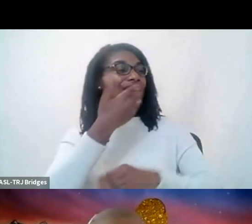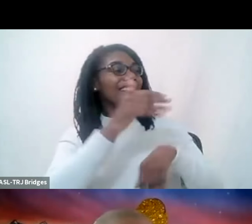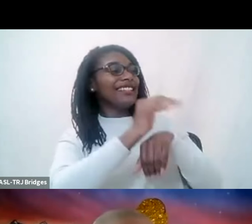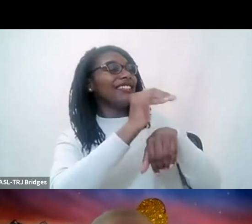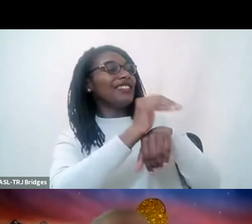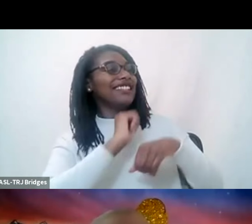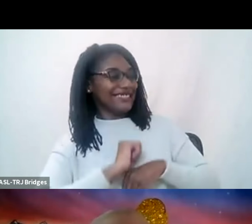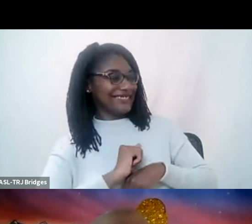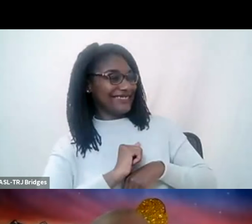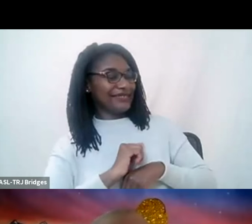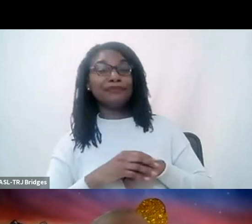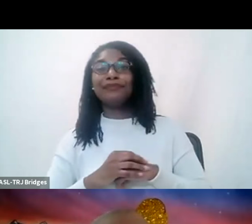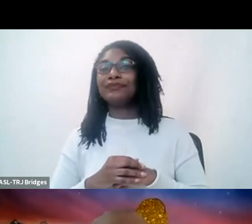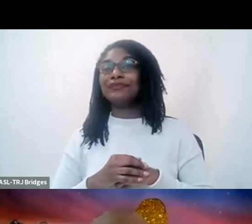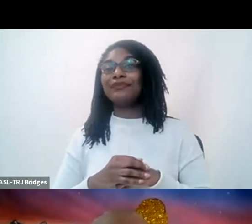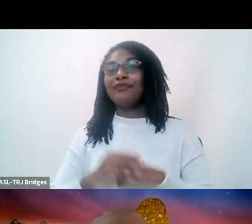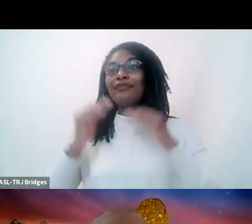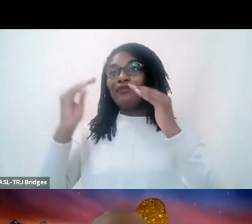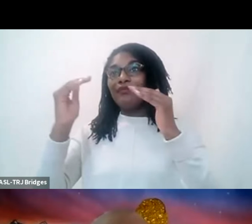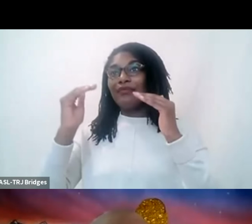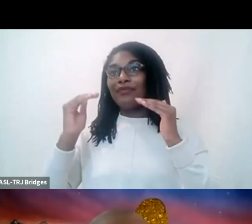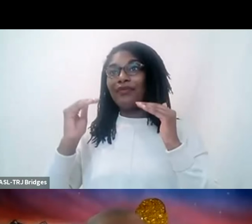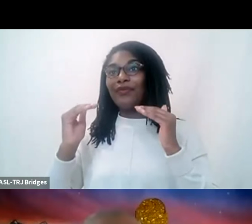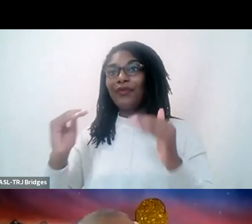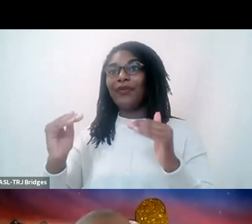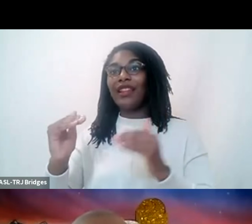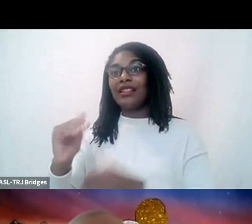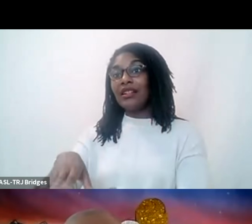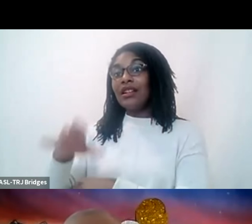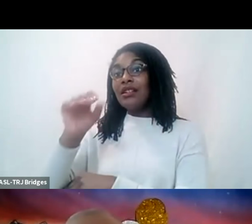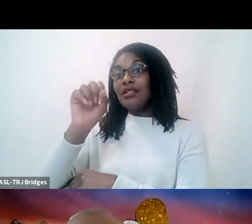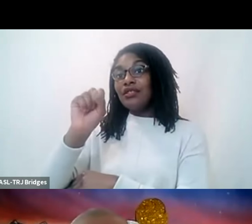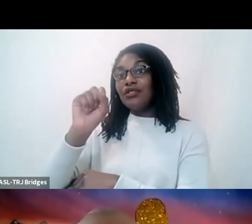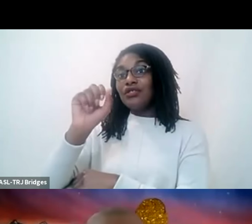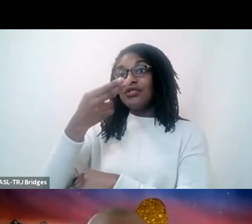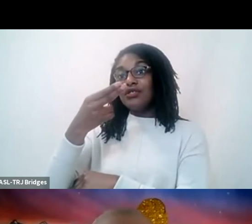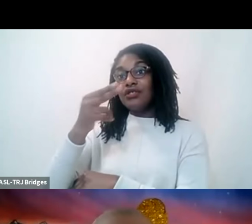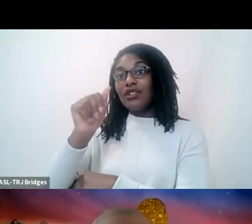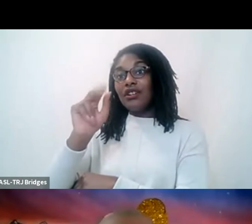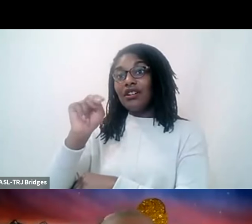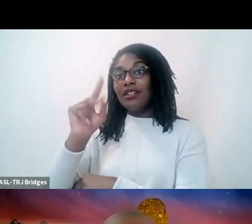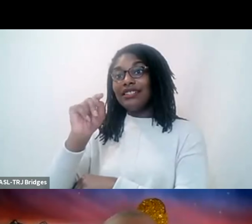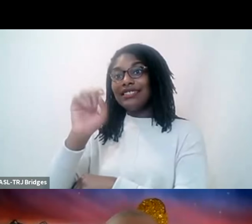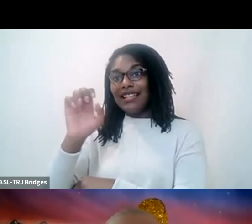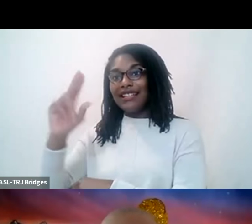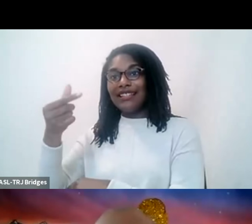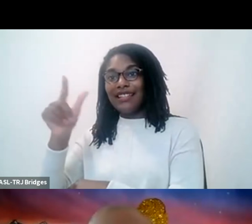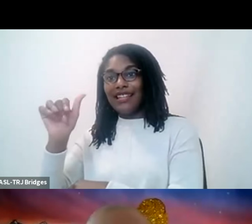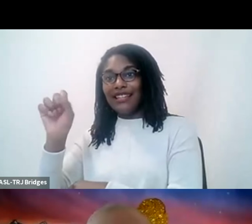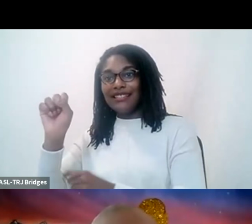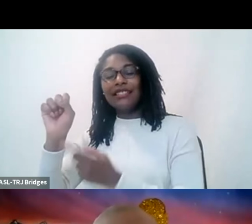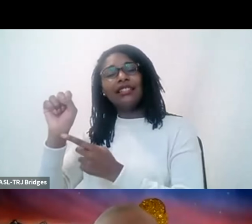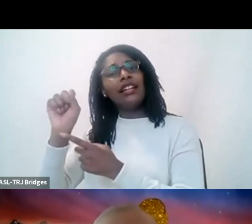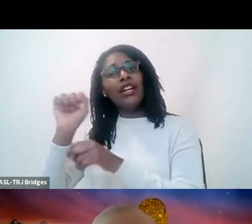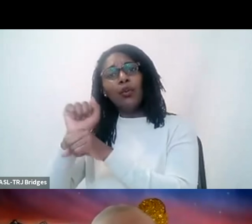evening. So Shante Gates is also based in DC, where he was born and raised. Gates works across